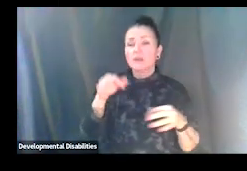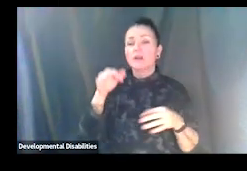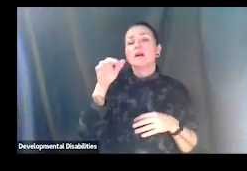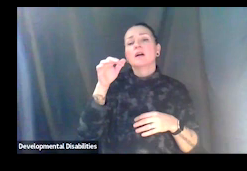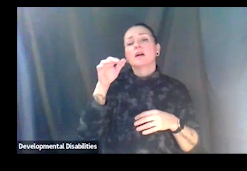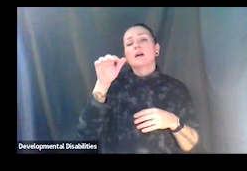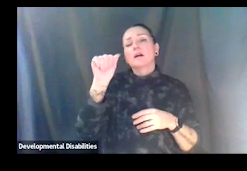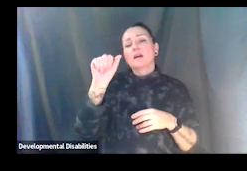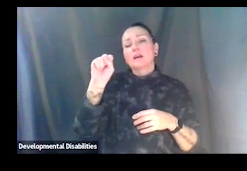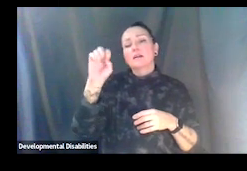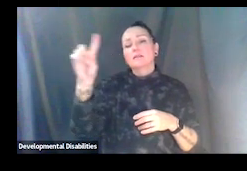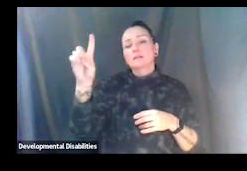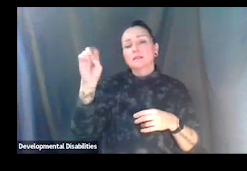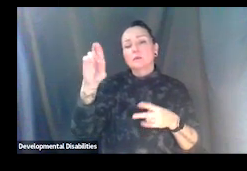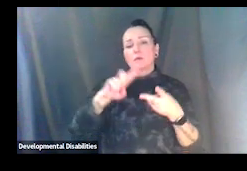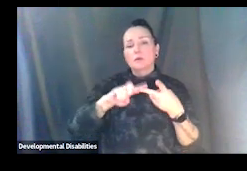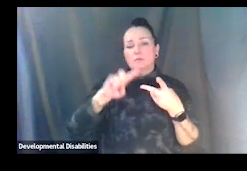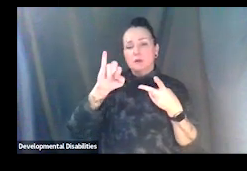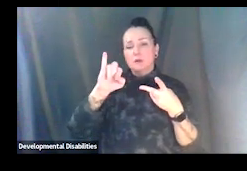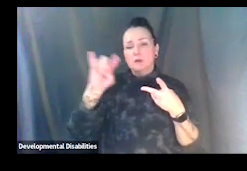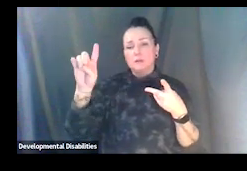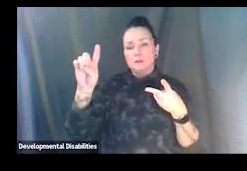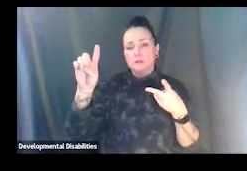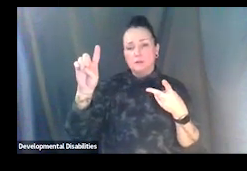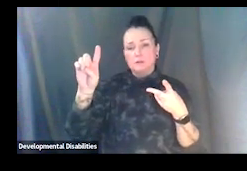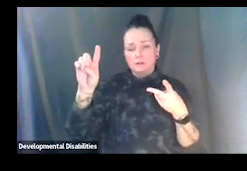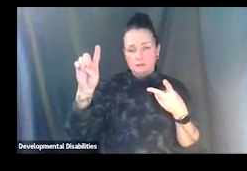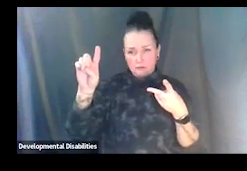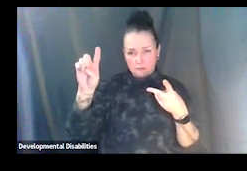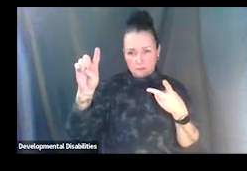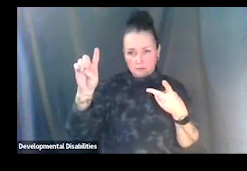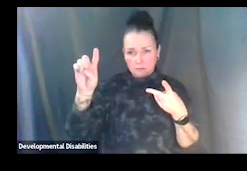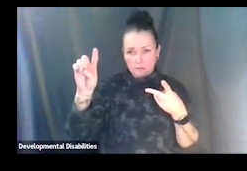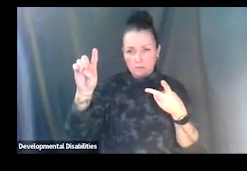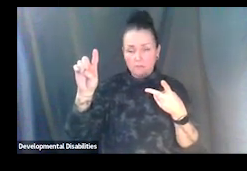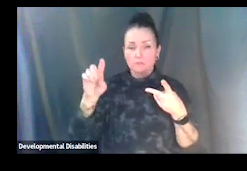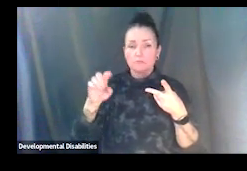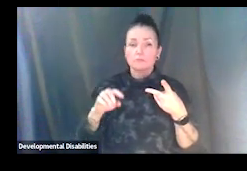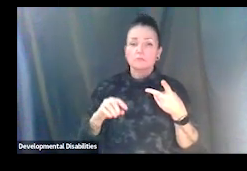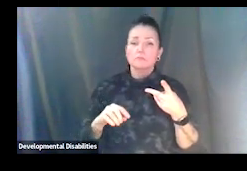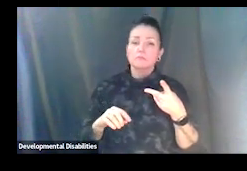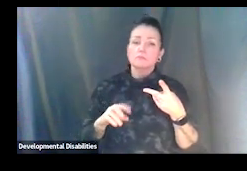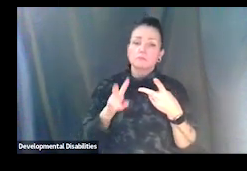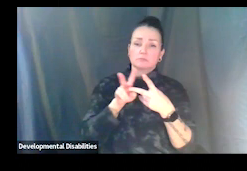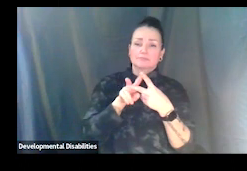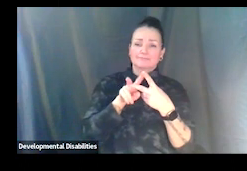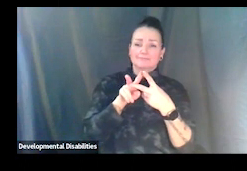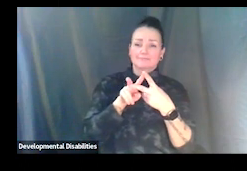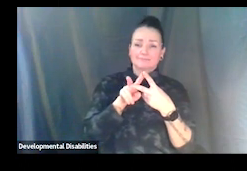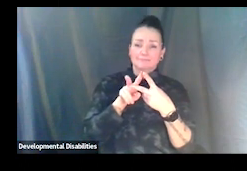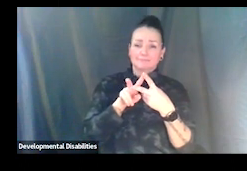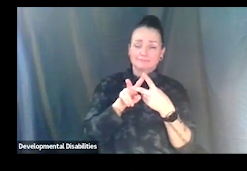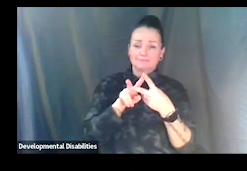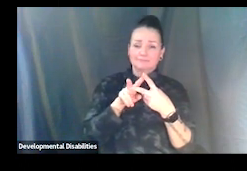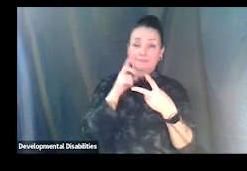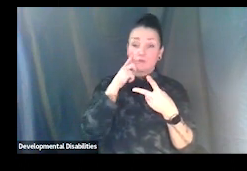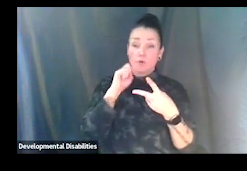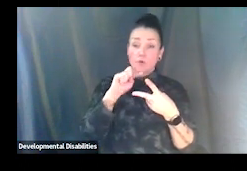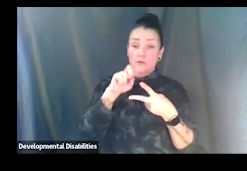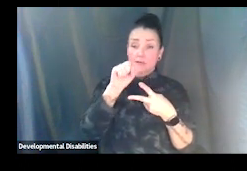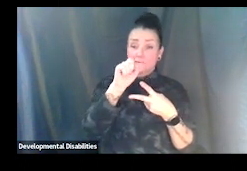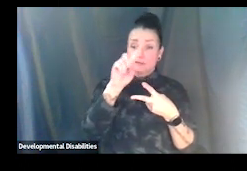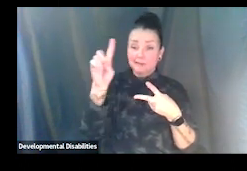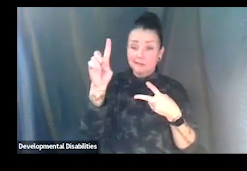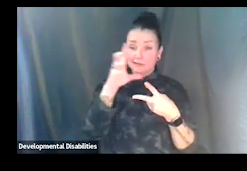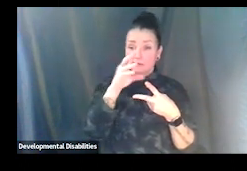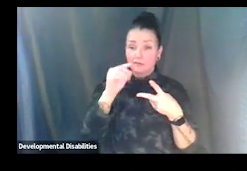spectrum disorder and or intellectual disability. And I think that with autism and intellectual